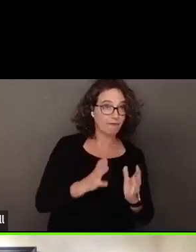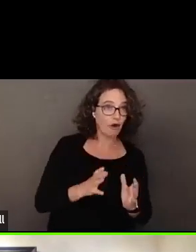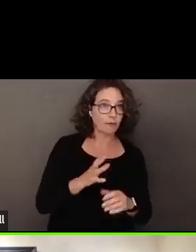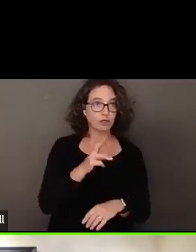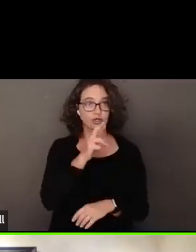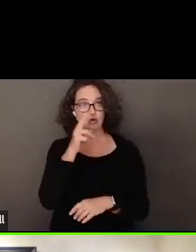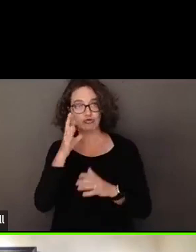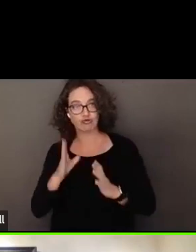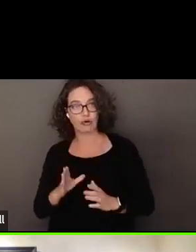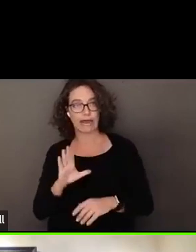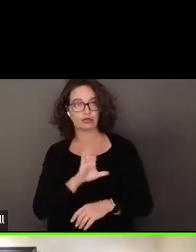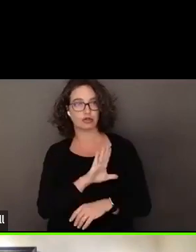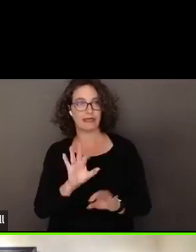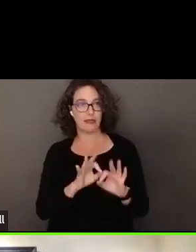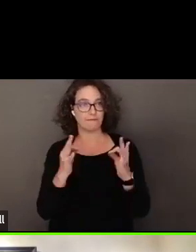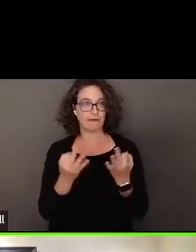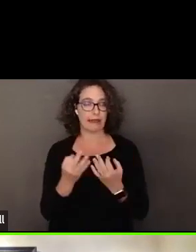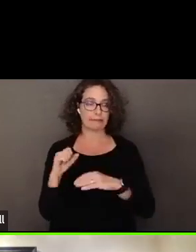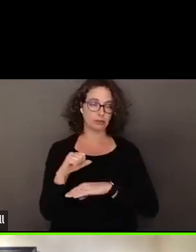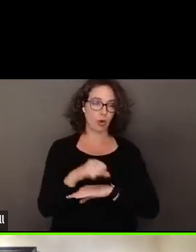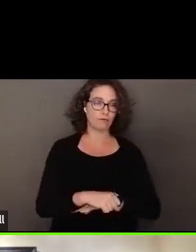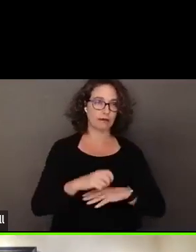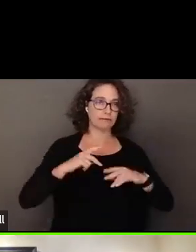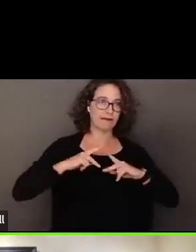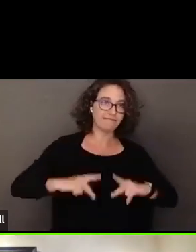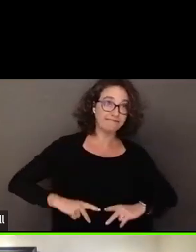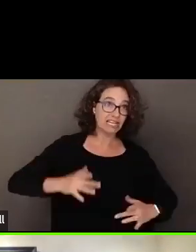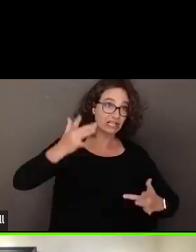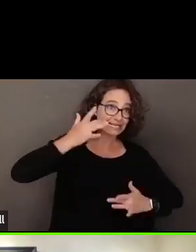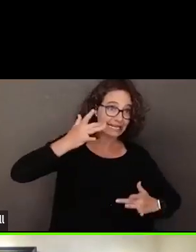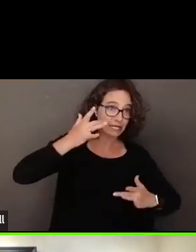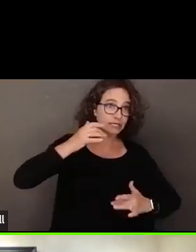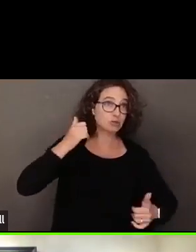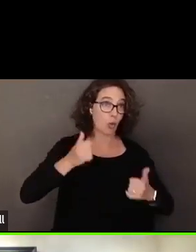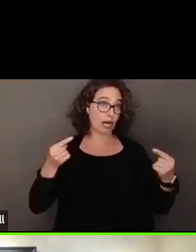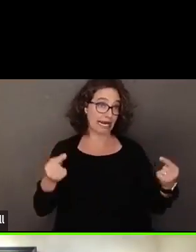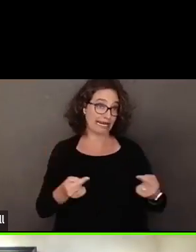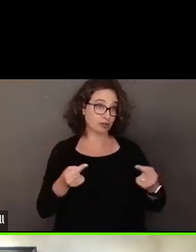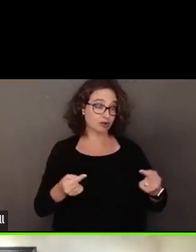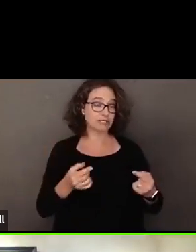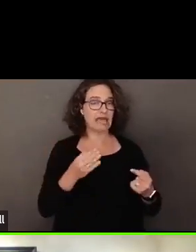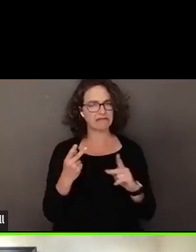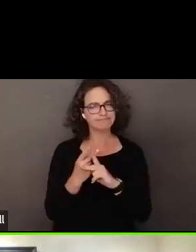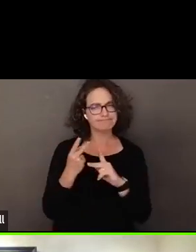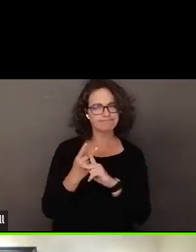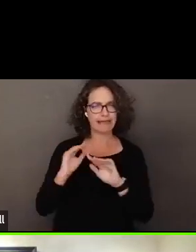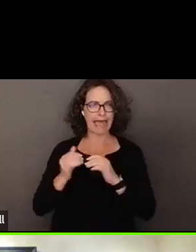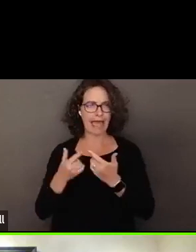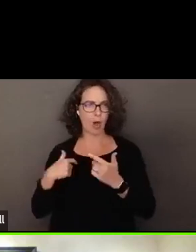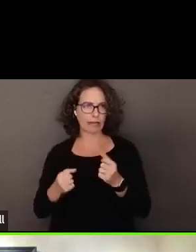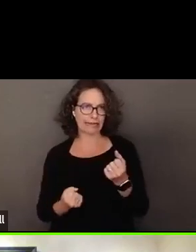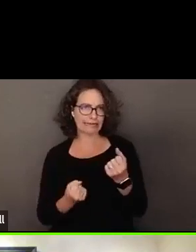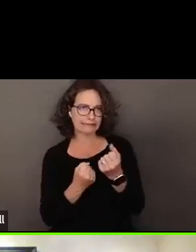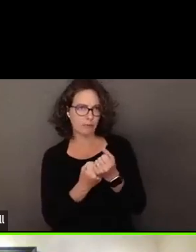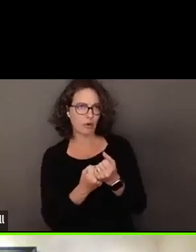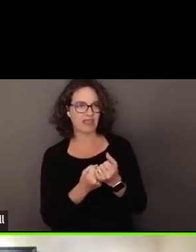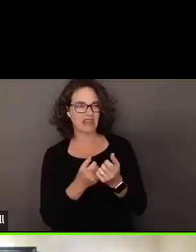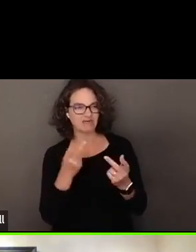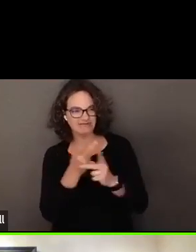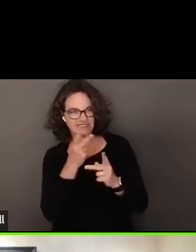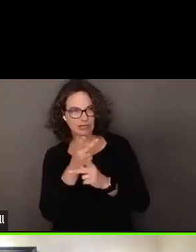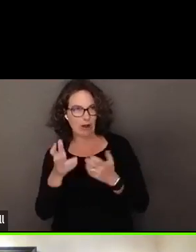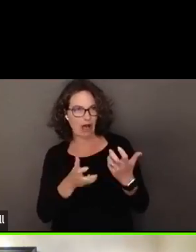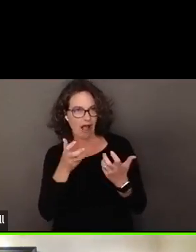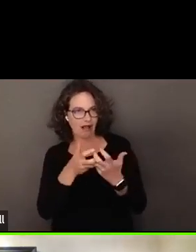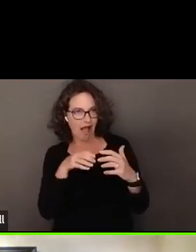families in overcoming physical illness or injuries and finding ways to support them, find accommodations that